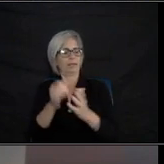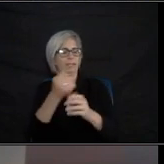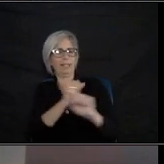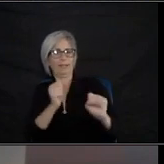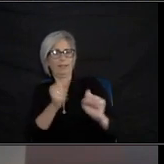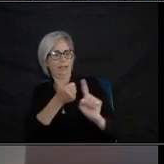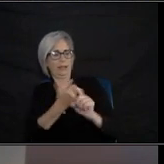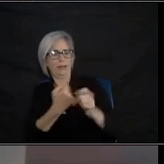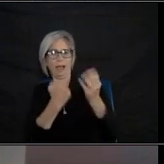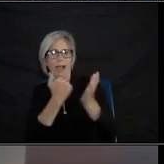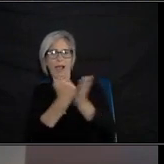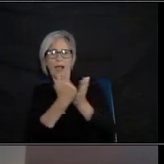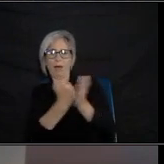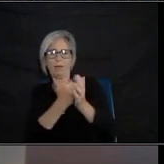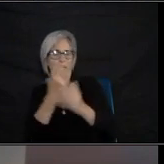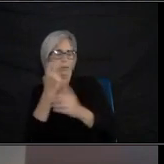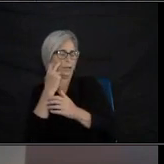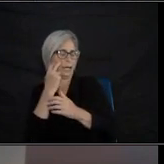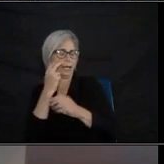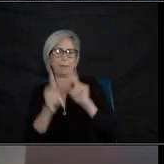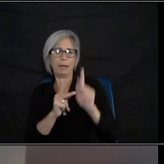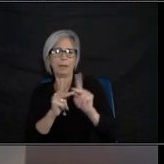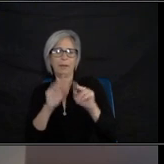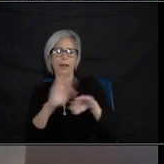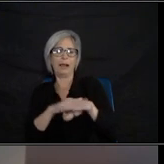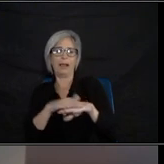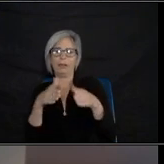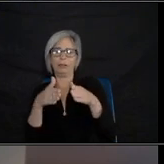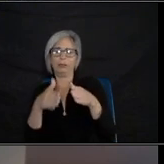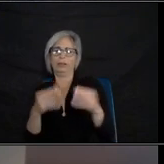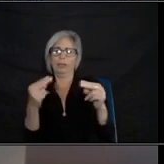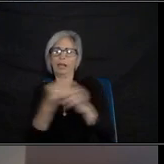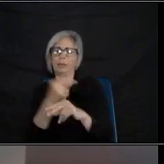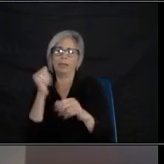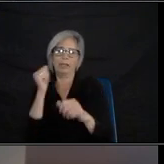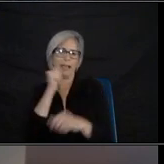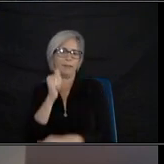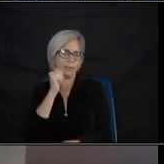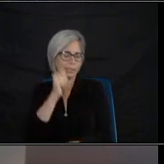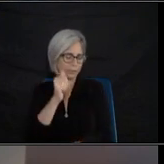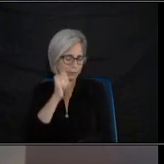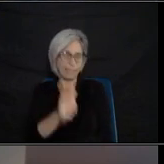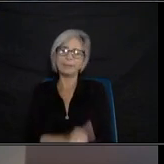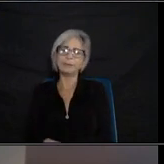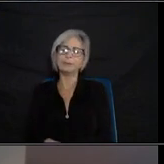self-help for blind pedestrians on our streets and highways today and every day.